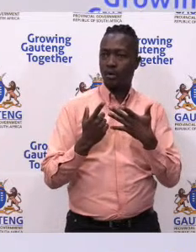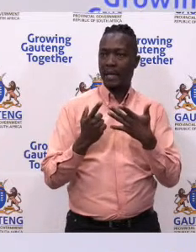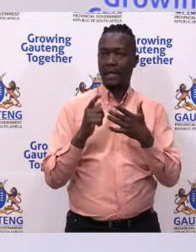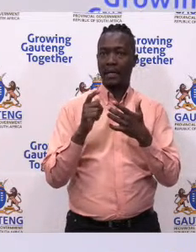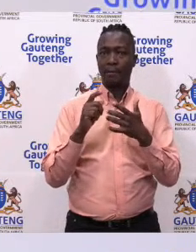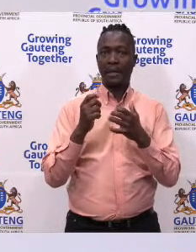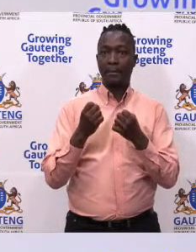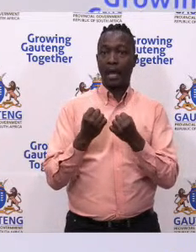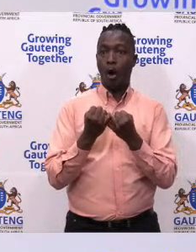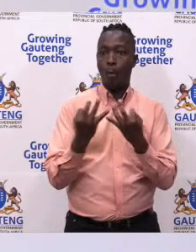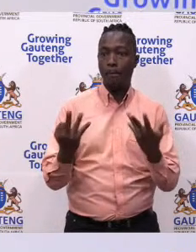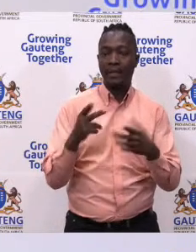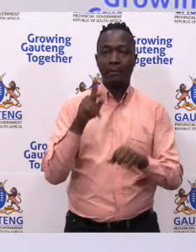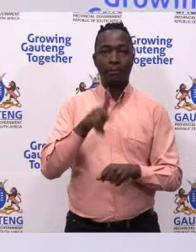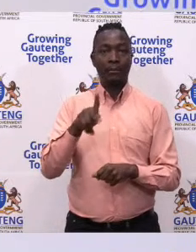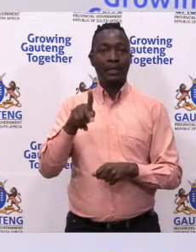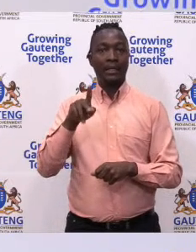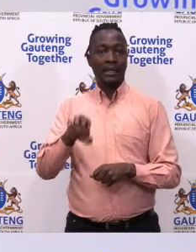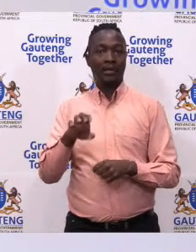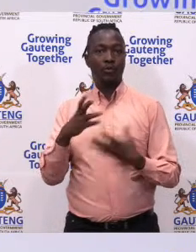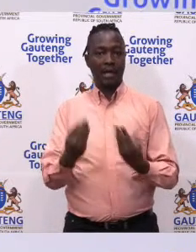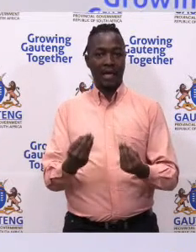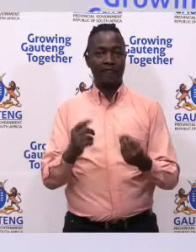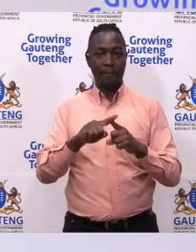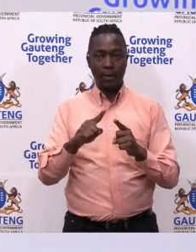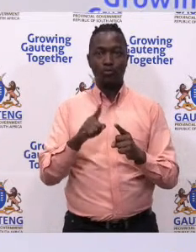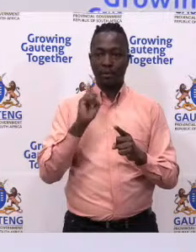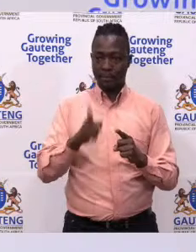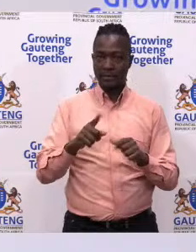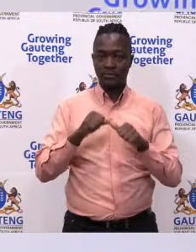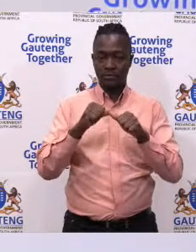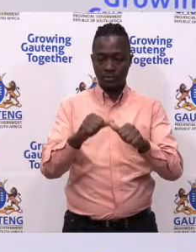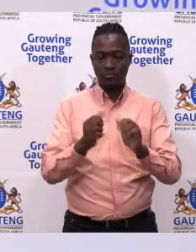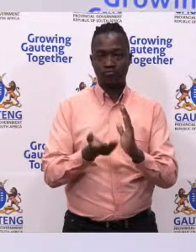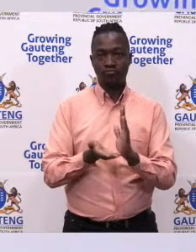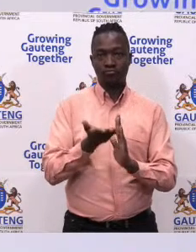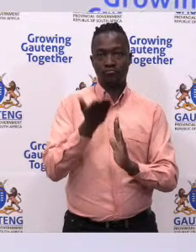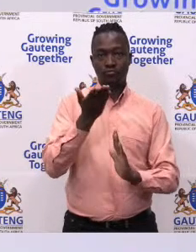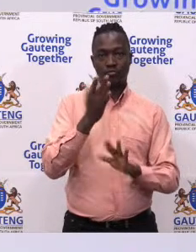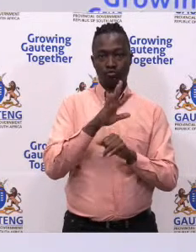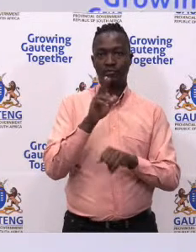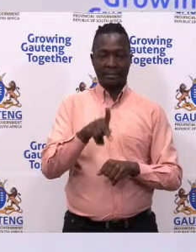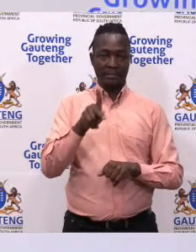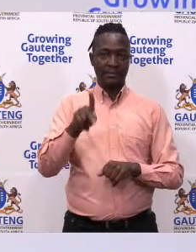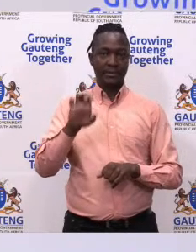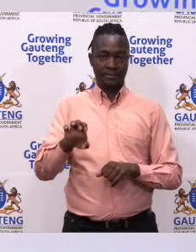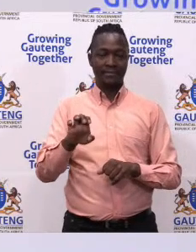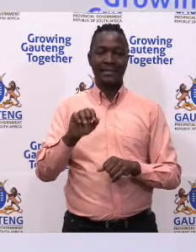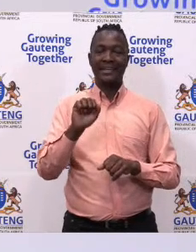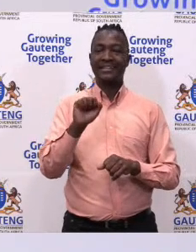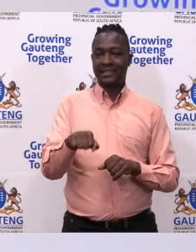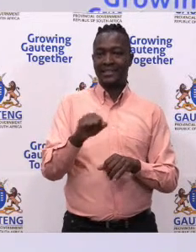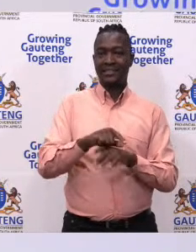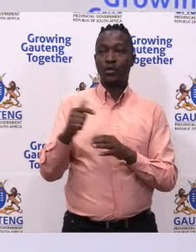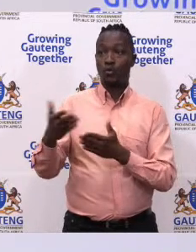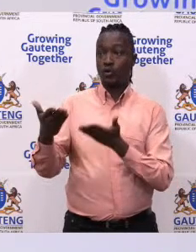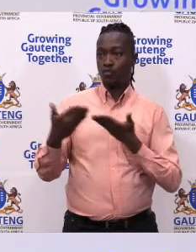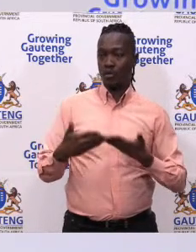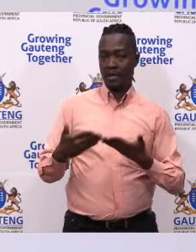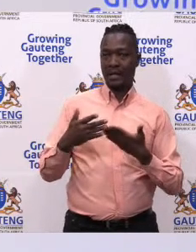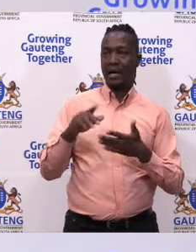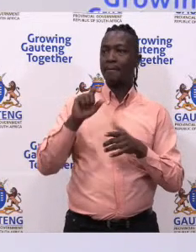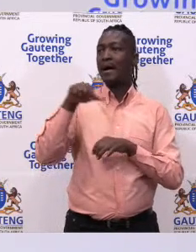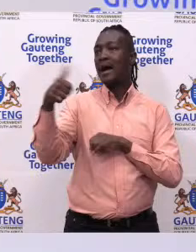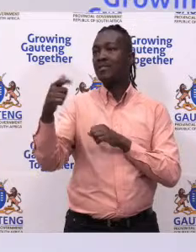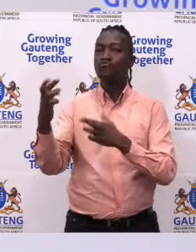the PPE, but just to continue to improve the quality actually thereof. And we do welcome feedback from